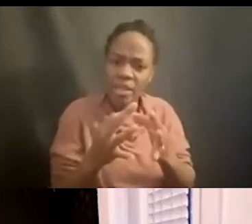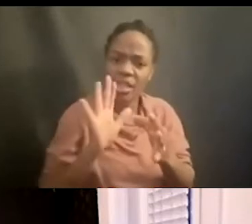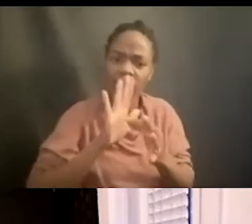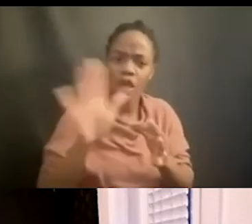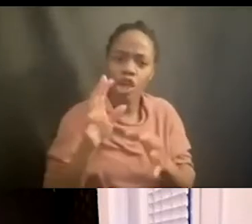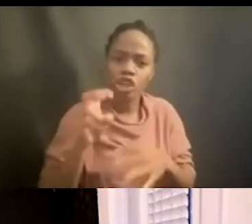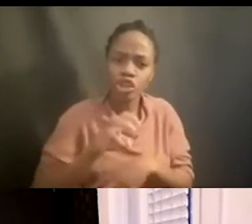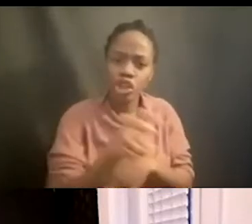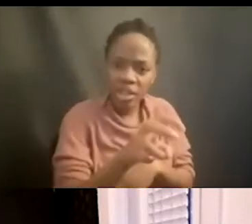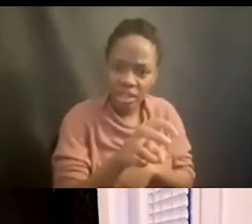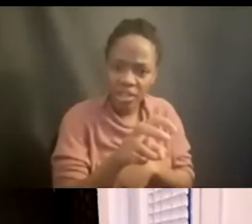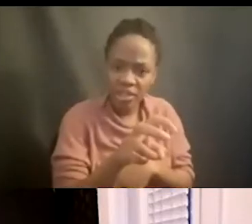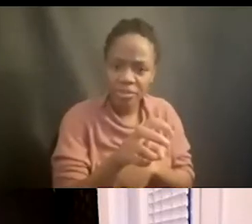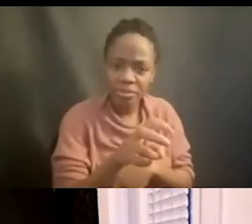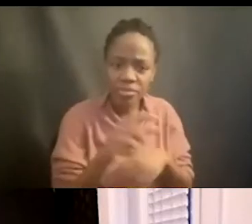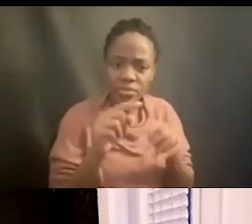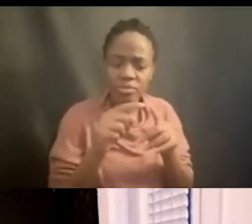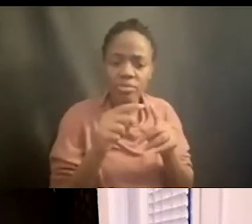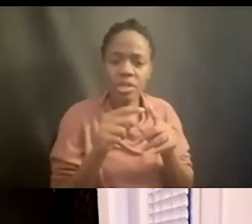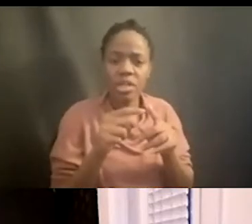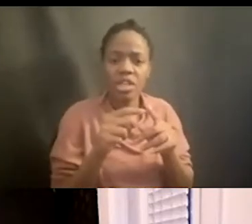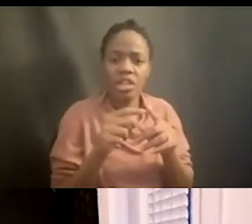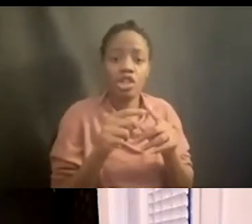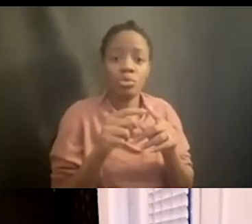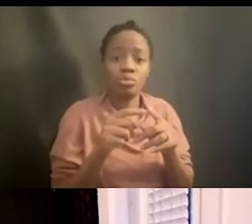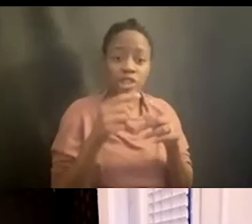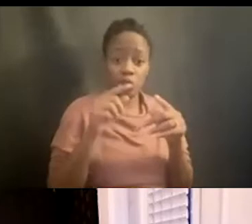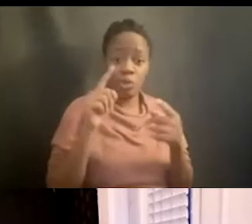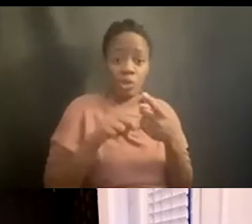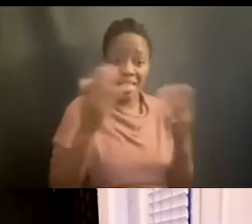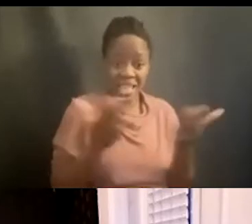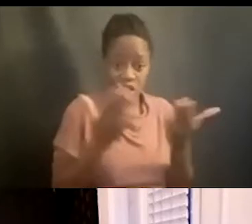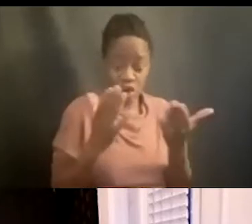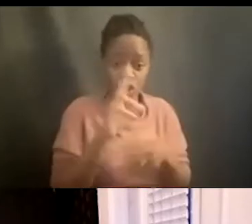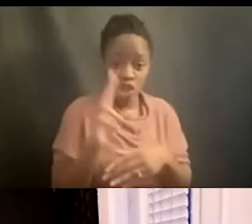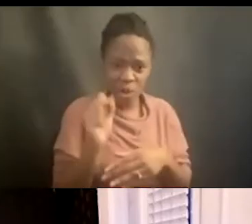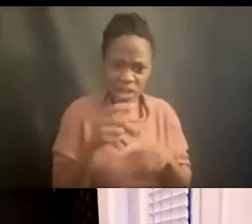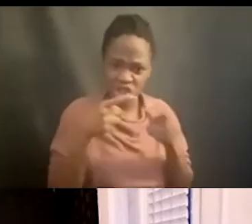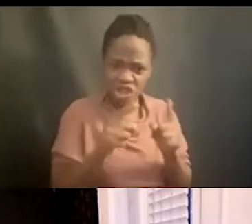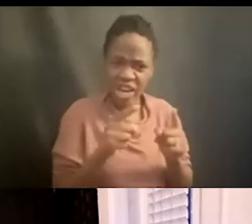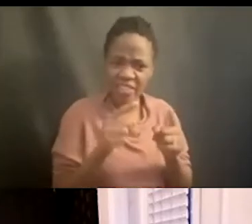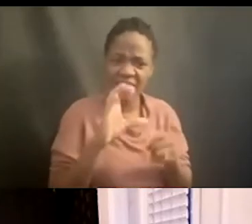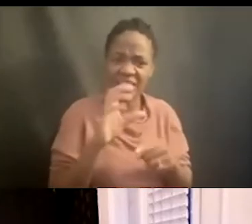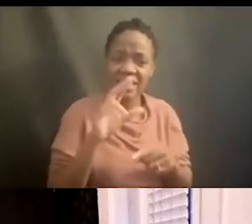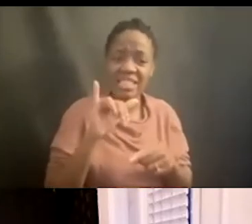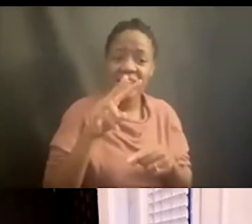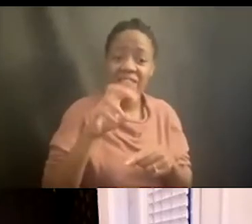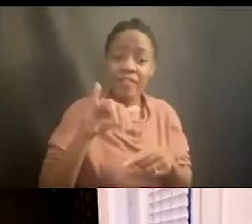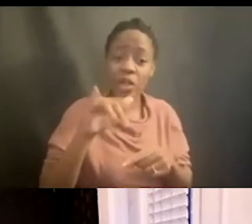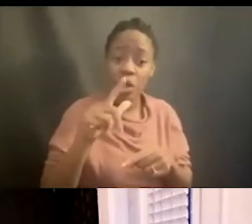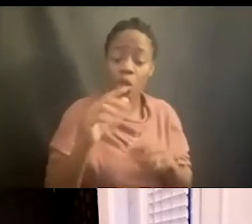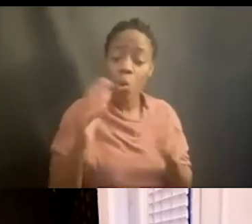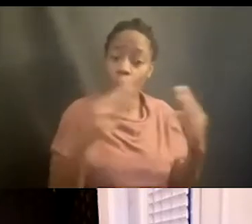El Salvador to the United States in the 70s and the 80s, escaping civil war, those values that they instilled in me, those values